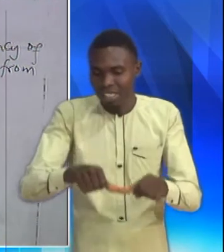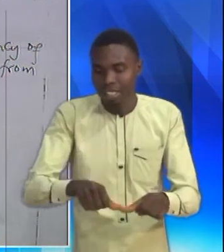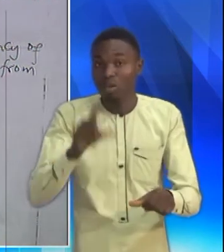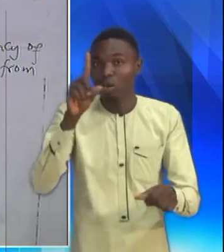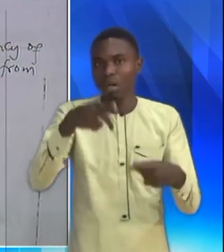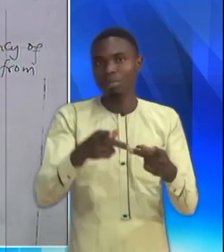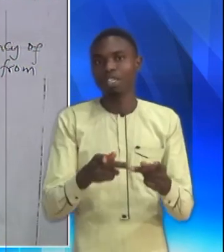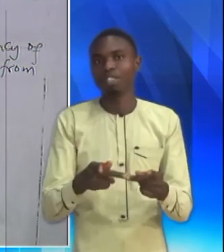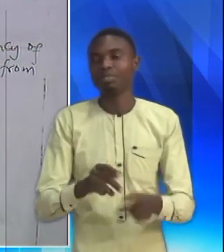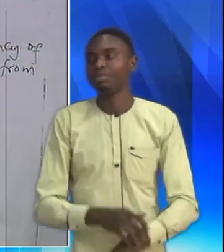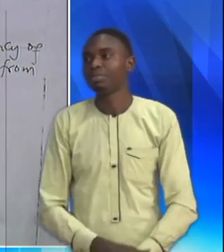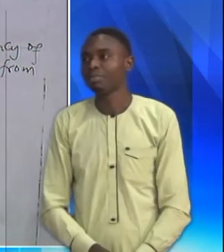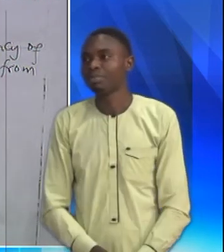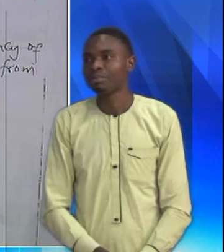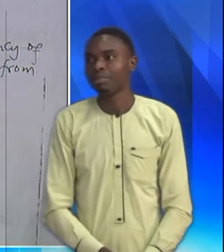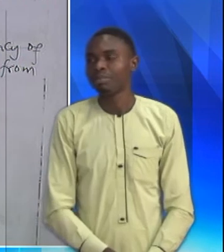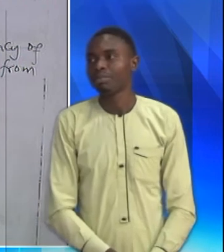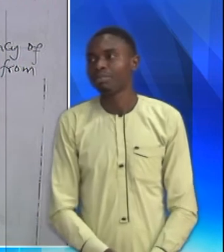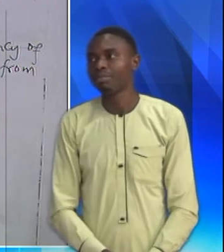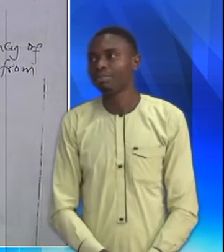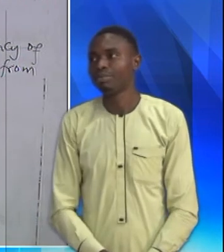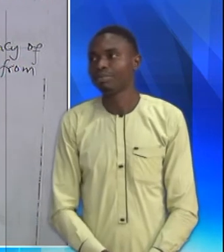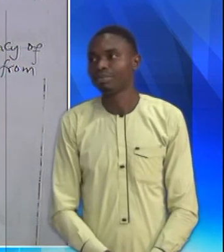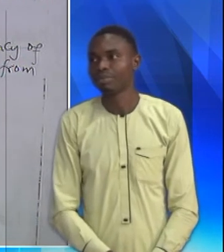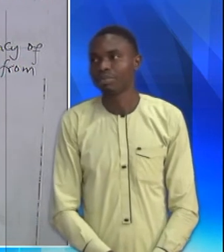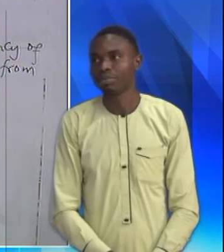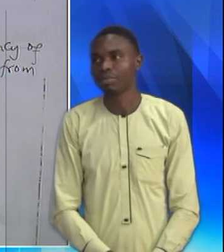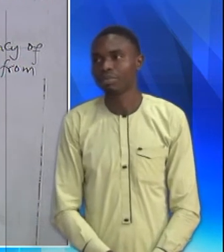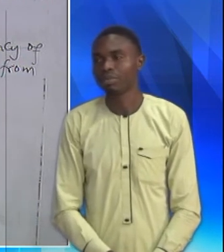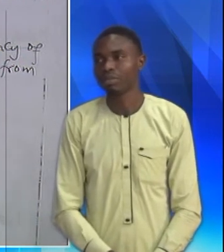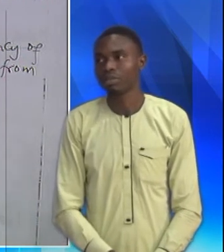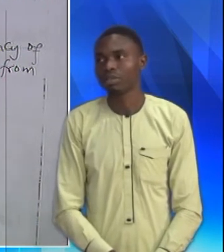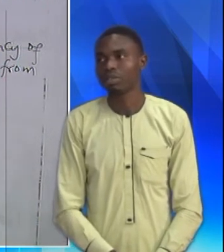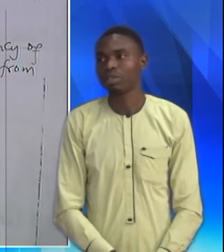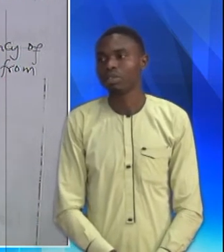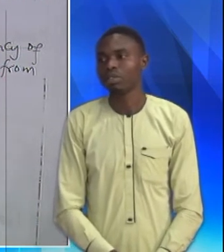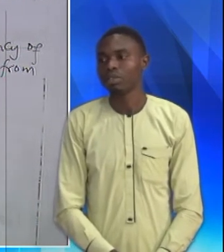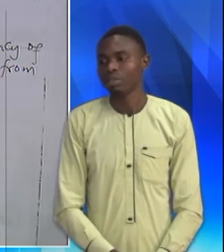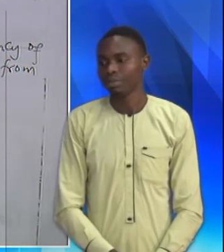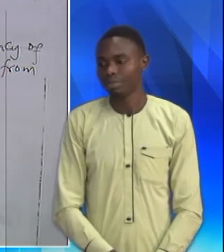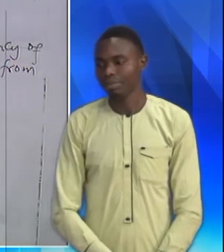Motion is defined as the tendency of an object to change position from rest state.